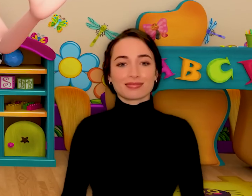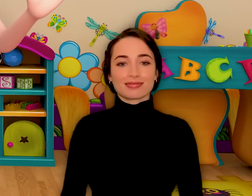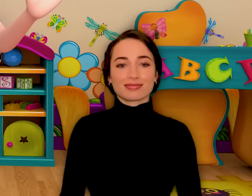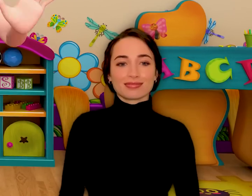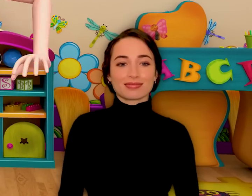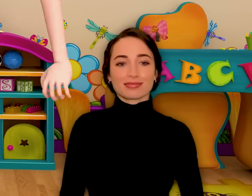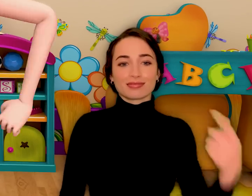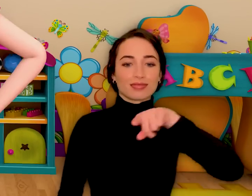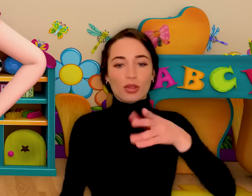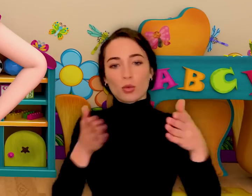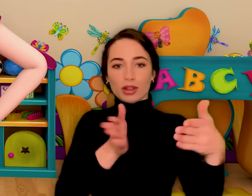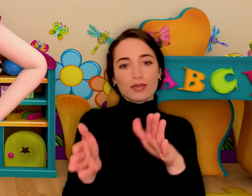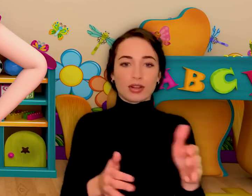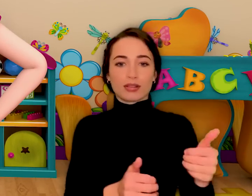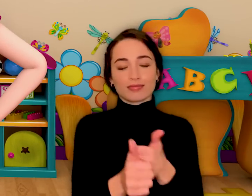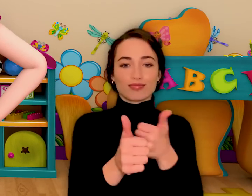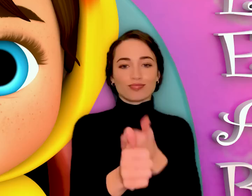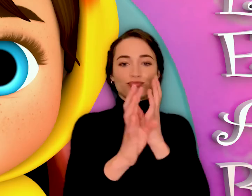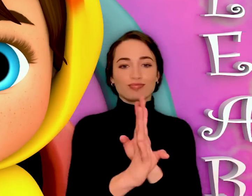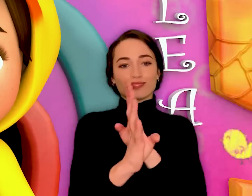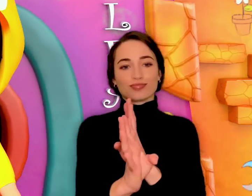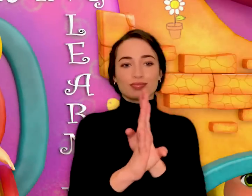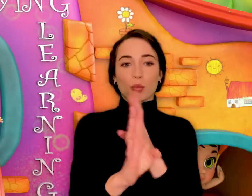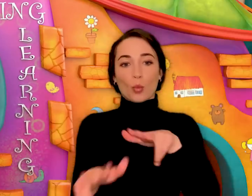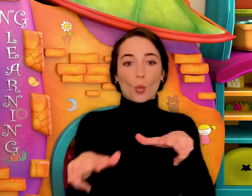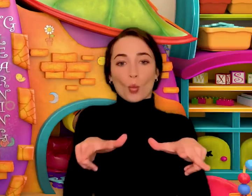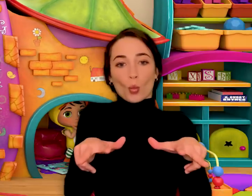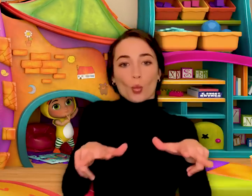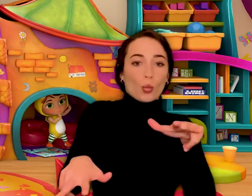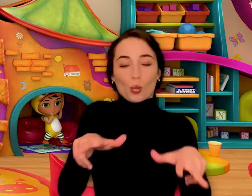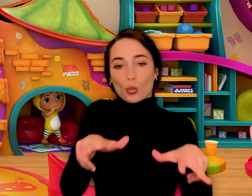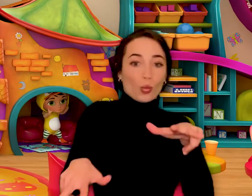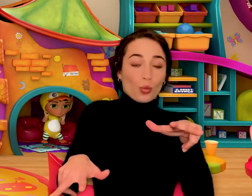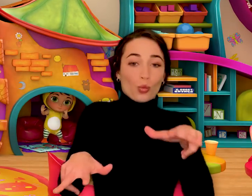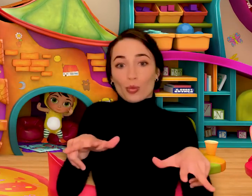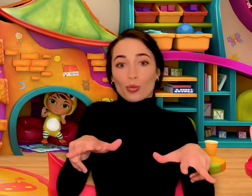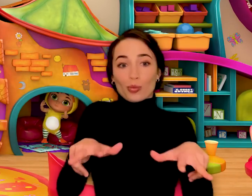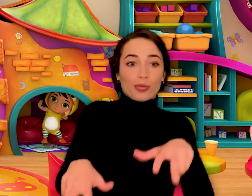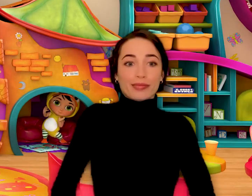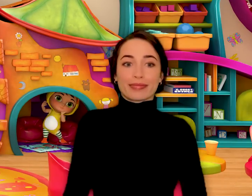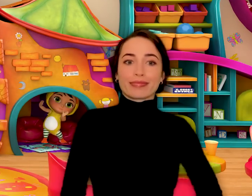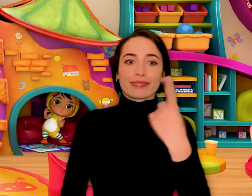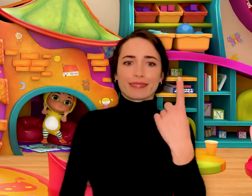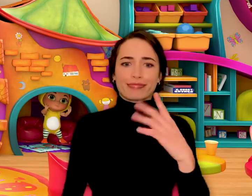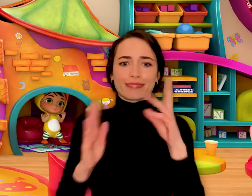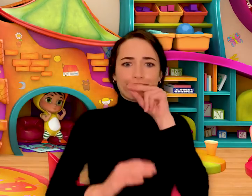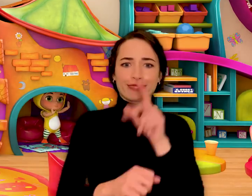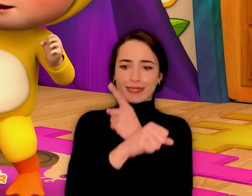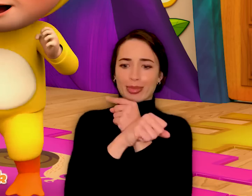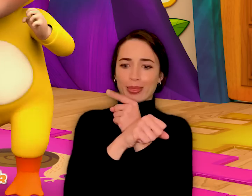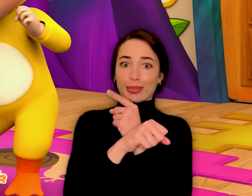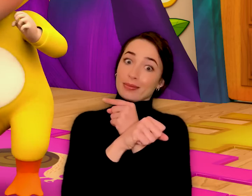quack down to the river they would go Wibble wubble Wibble wubble through and Thro but the one little